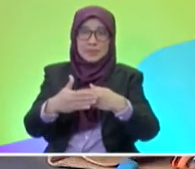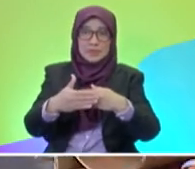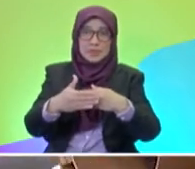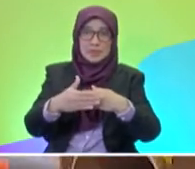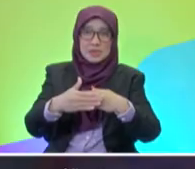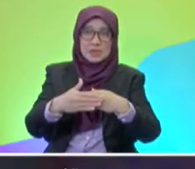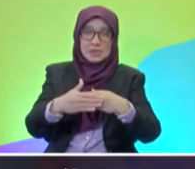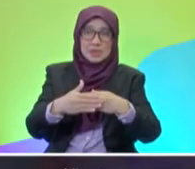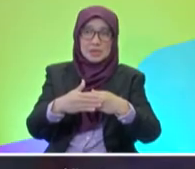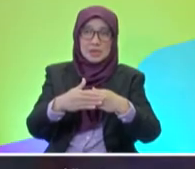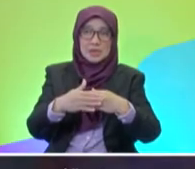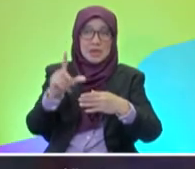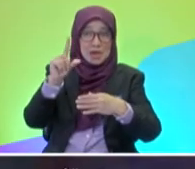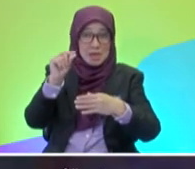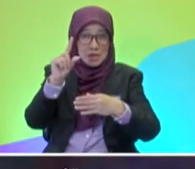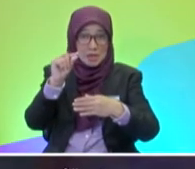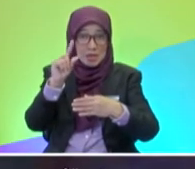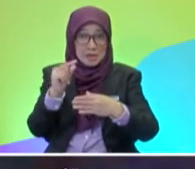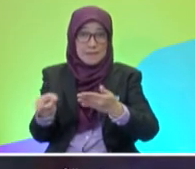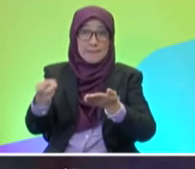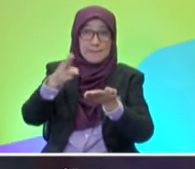put the gum or the glue